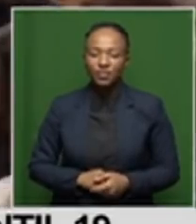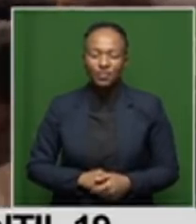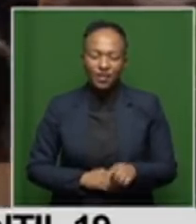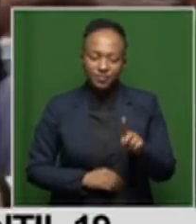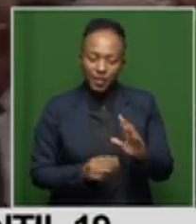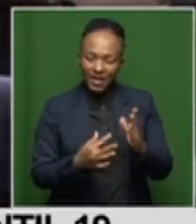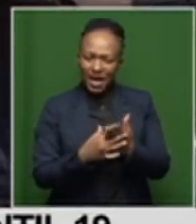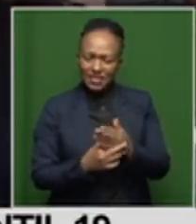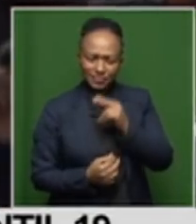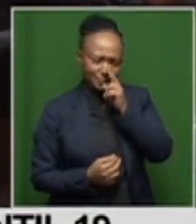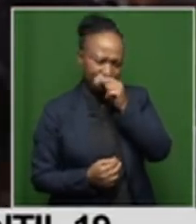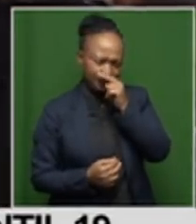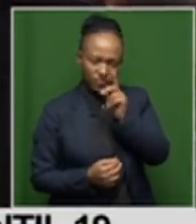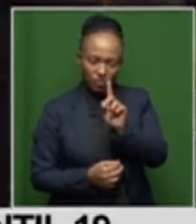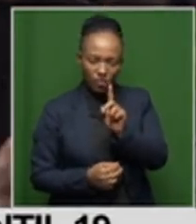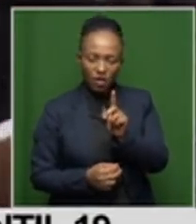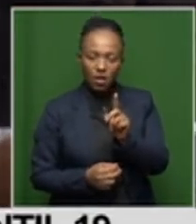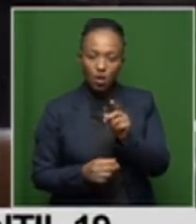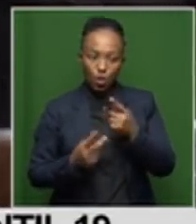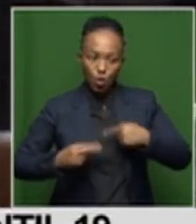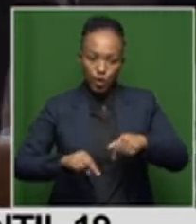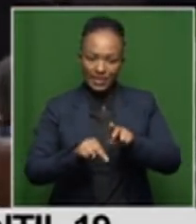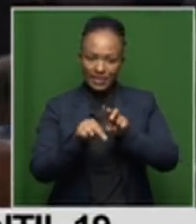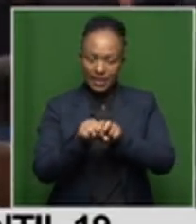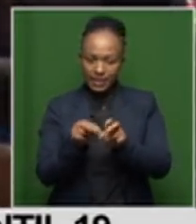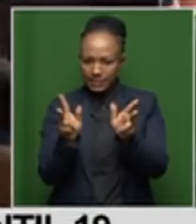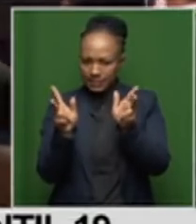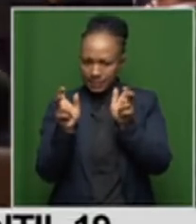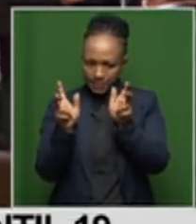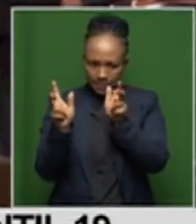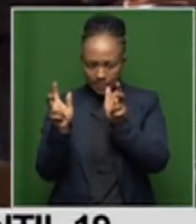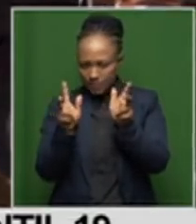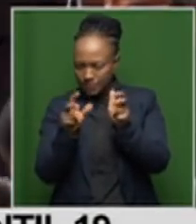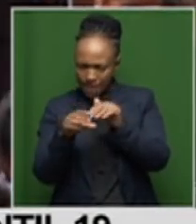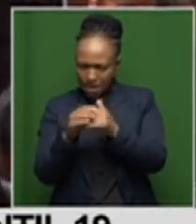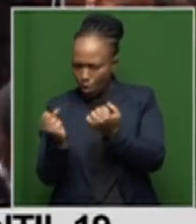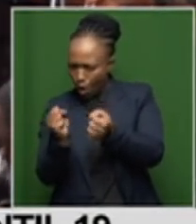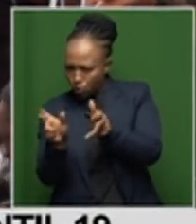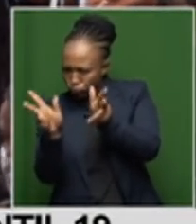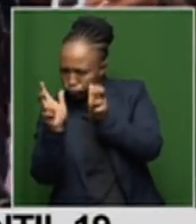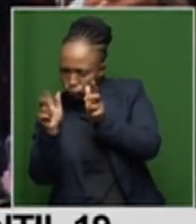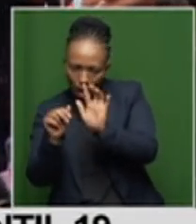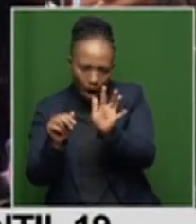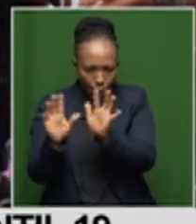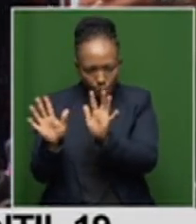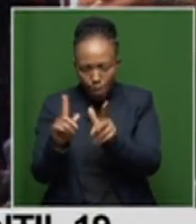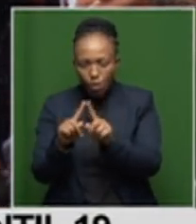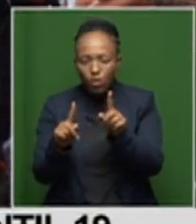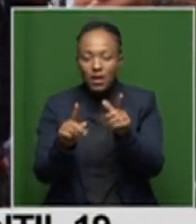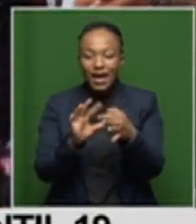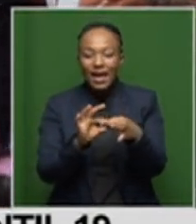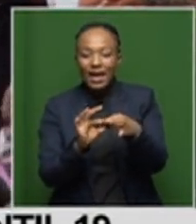as much as we sit here and watch the developments inside court, which relate